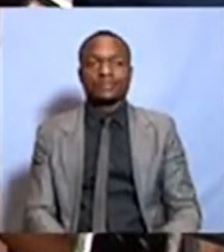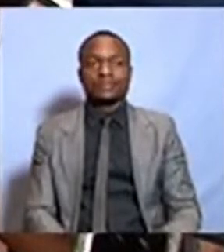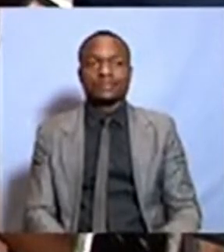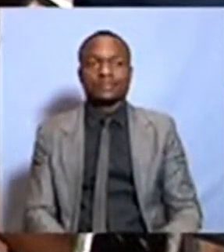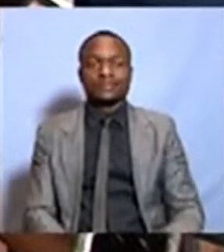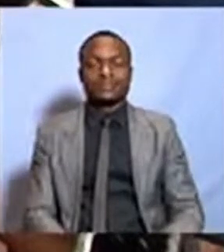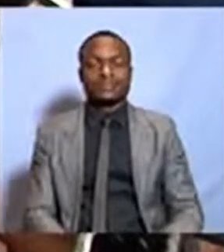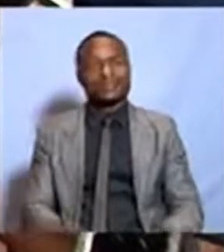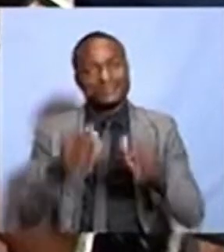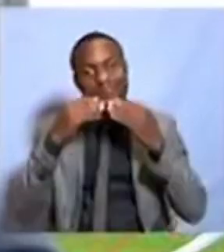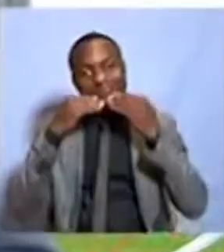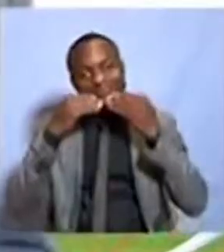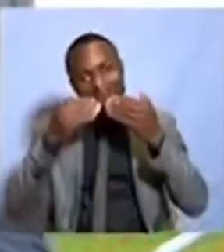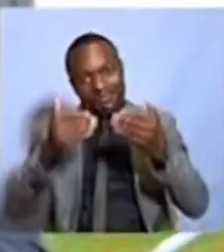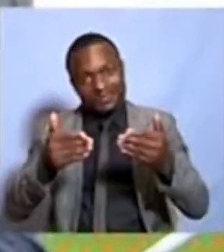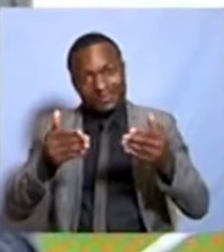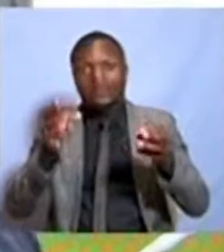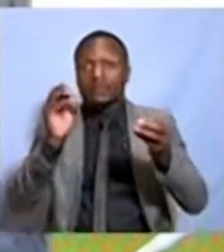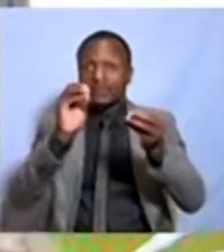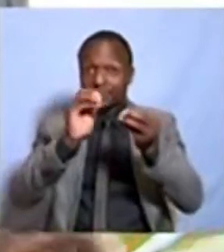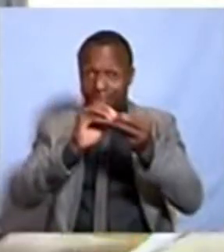mic? Thank you so much